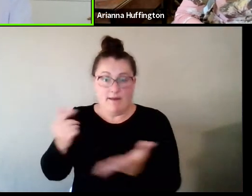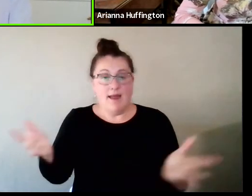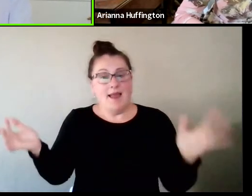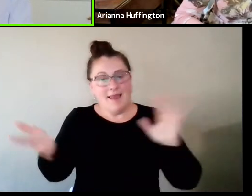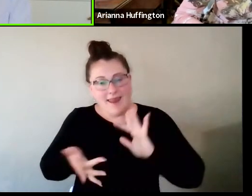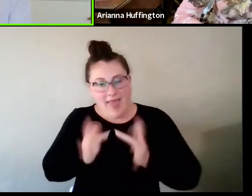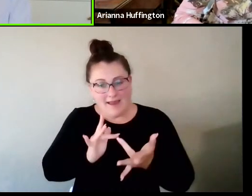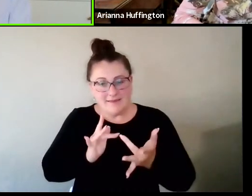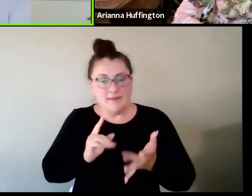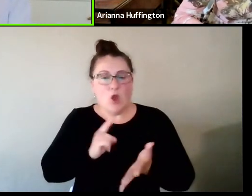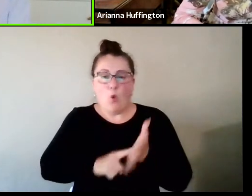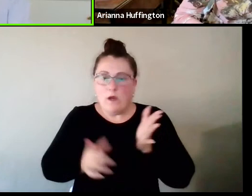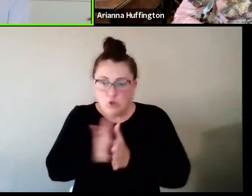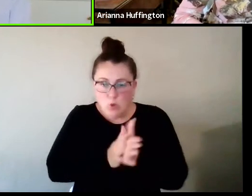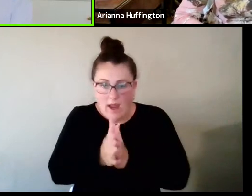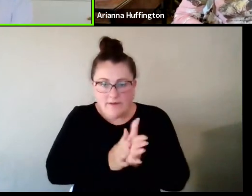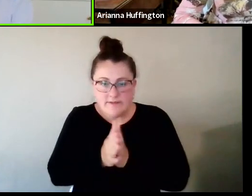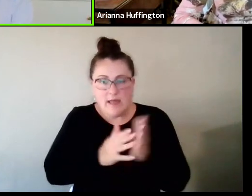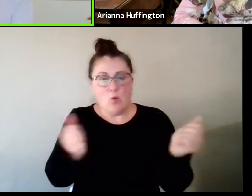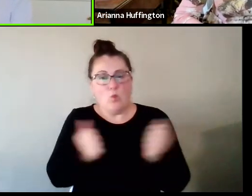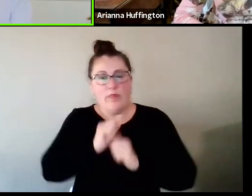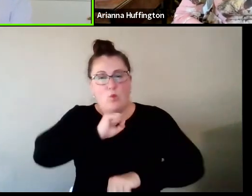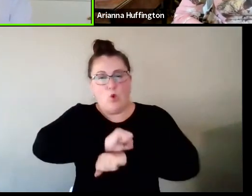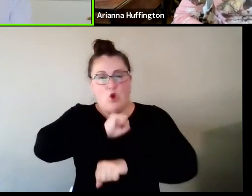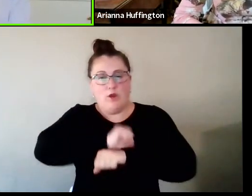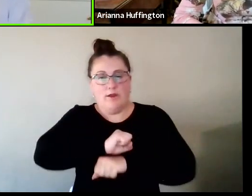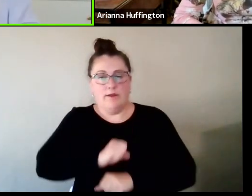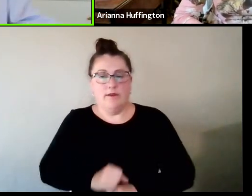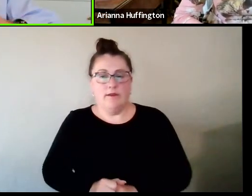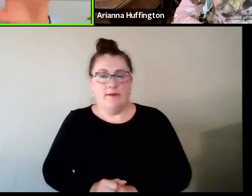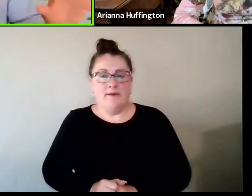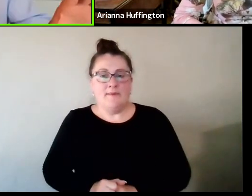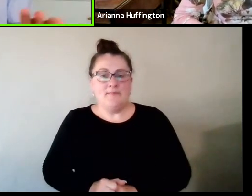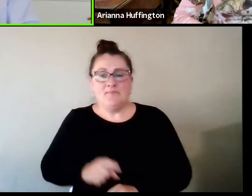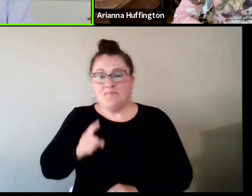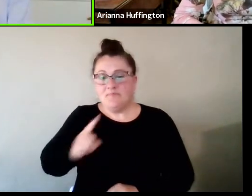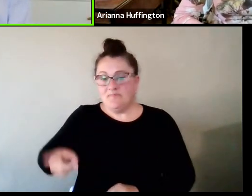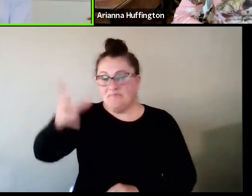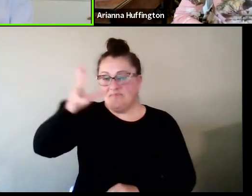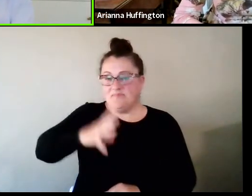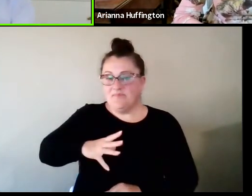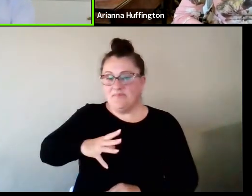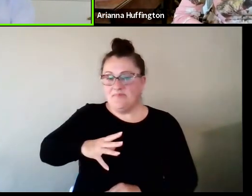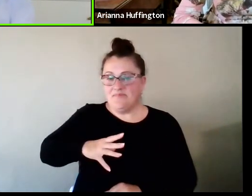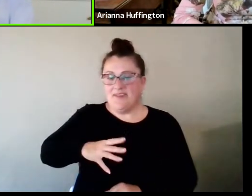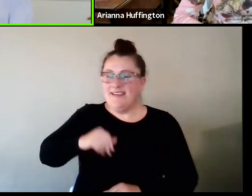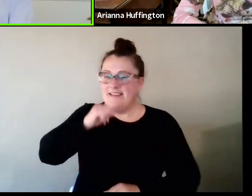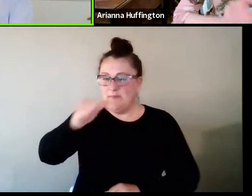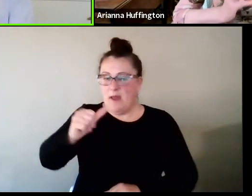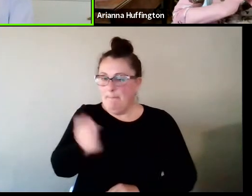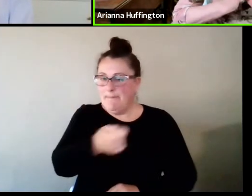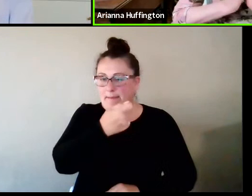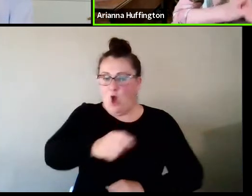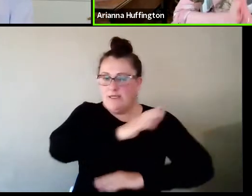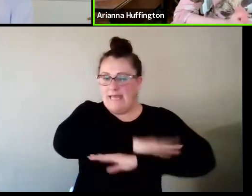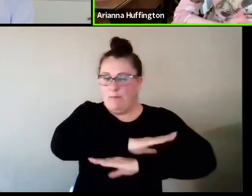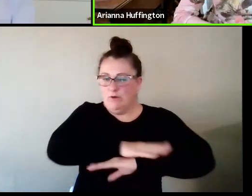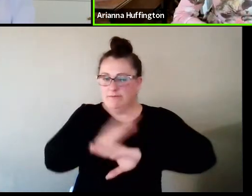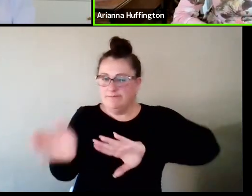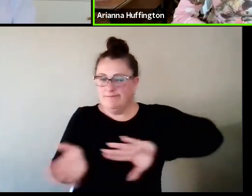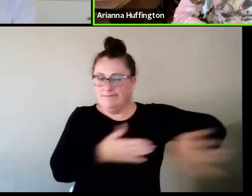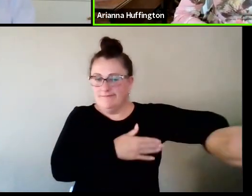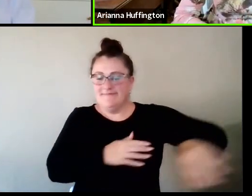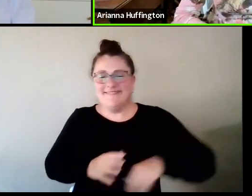what drives them with their work. So I had a store general manager, we're going to be very far from ping pong tables.